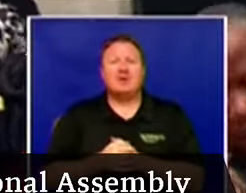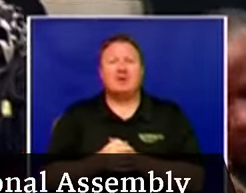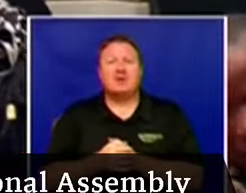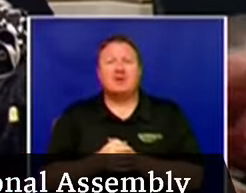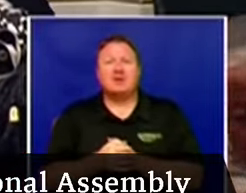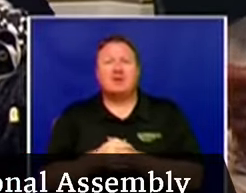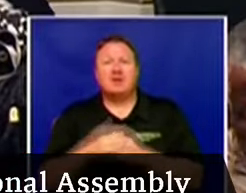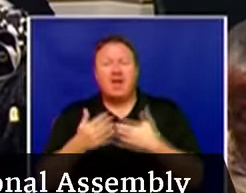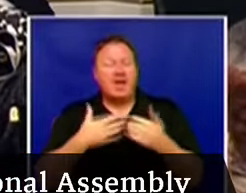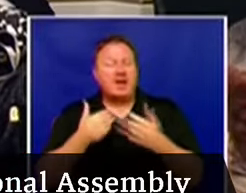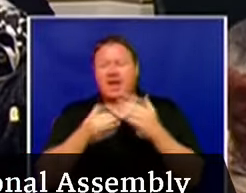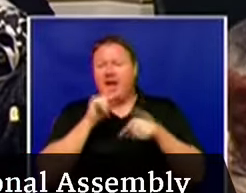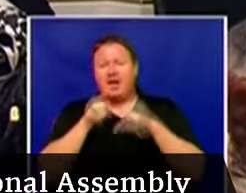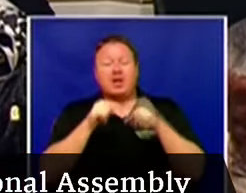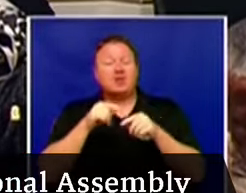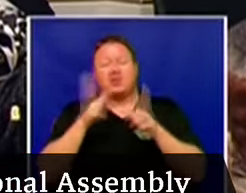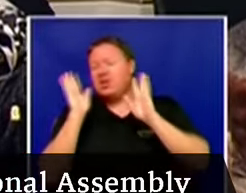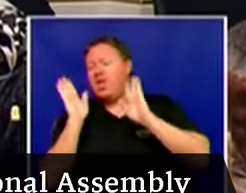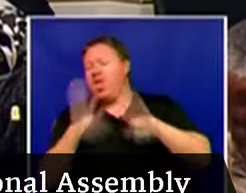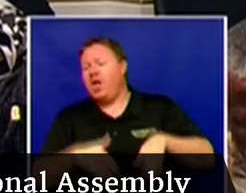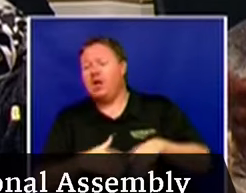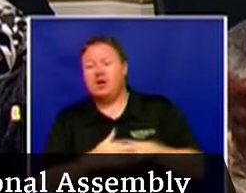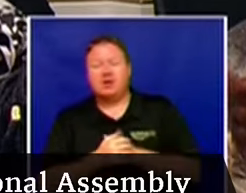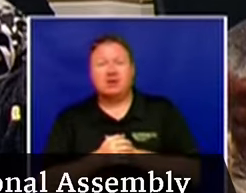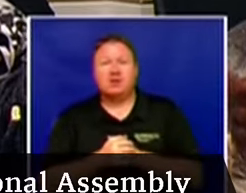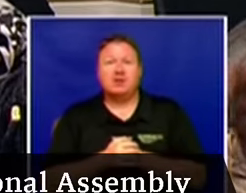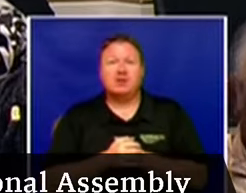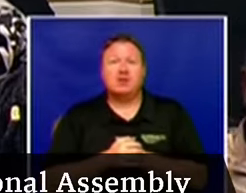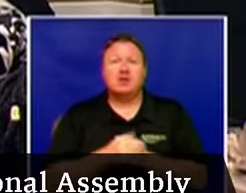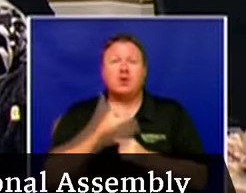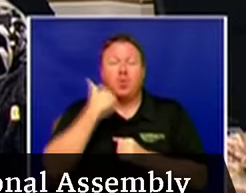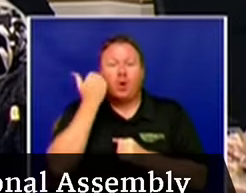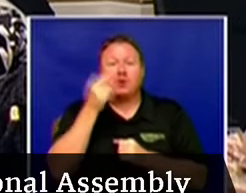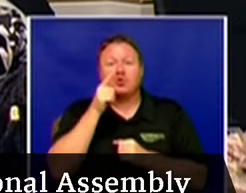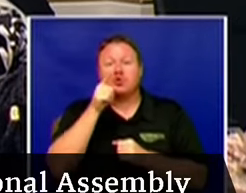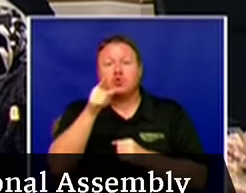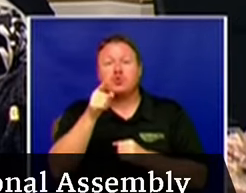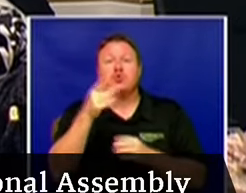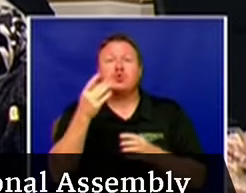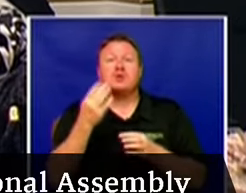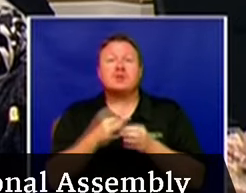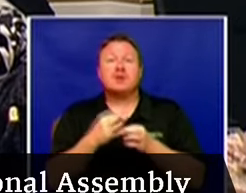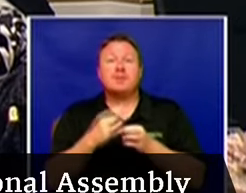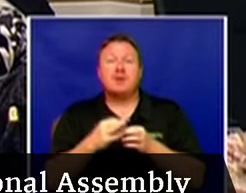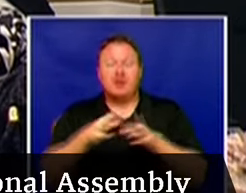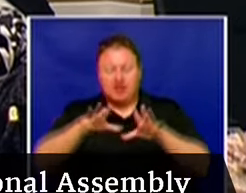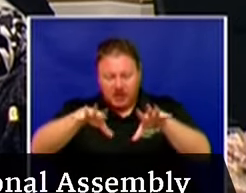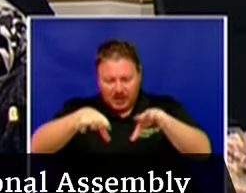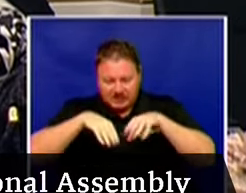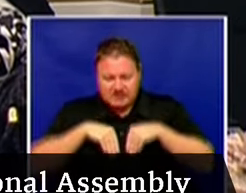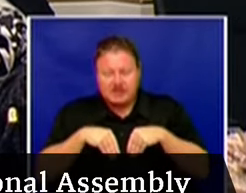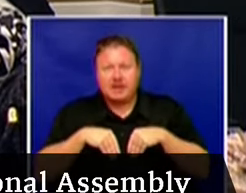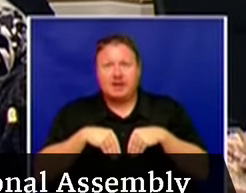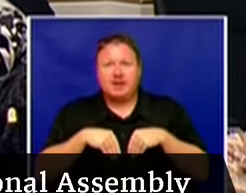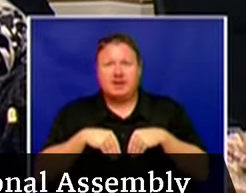of allegations. In fact, he wants you to simply adopt